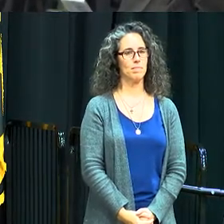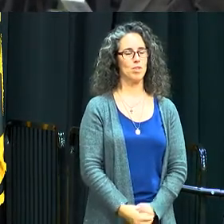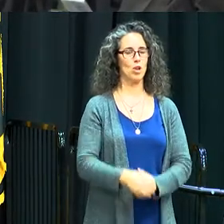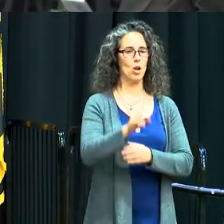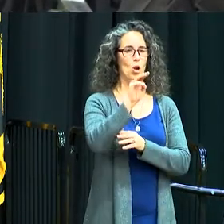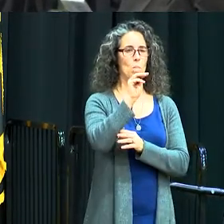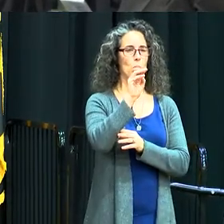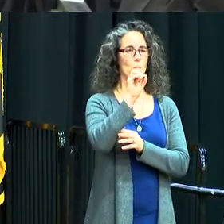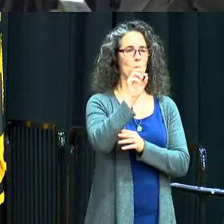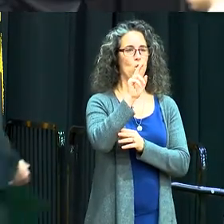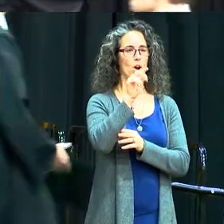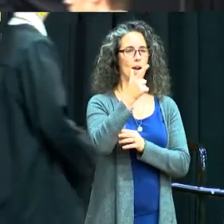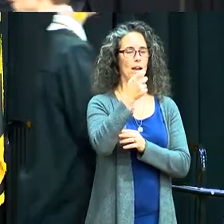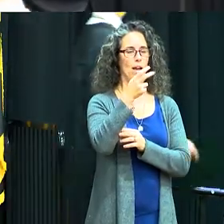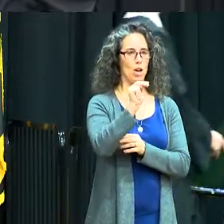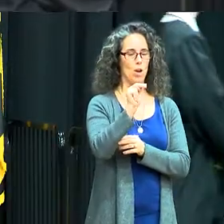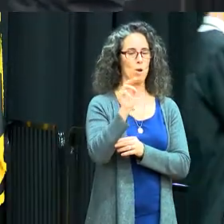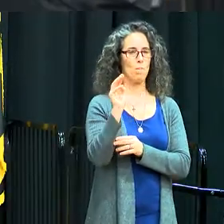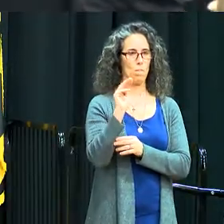Morgan Marie Markford.